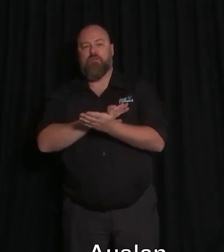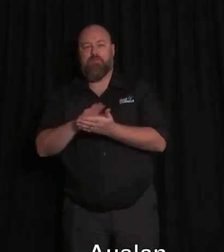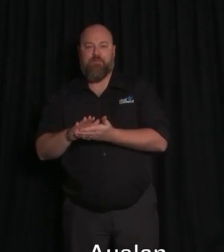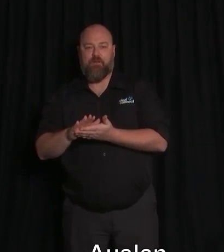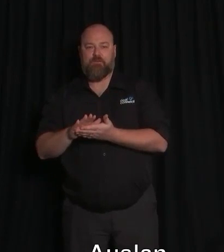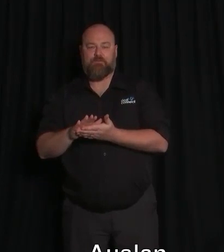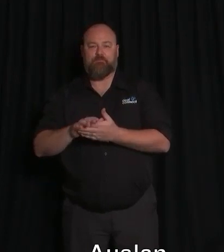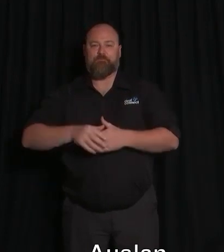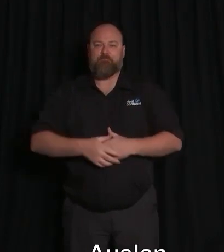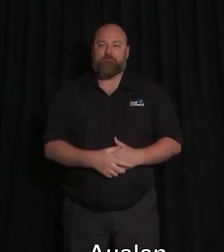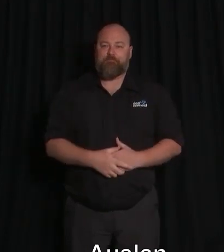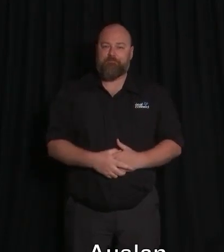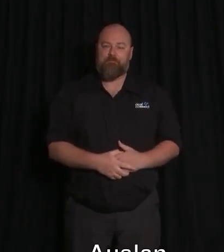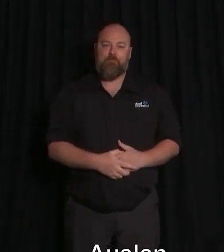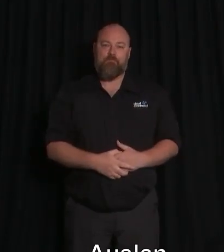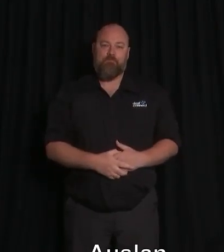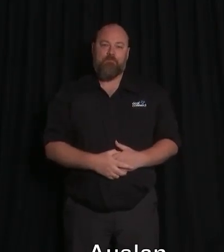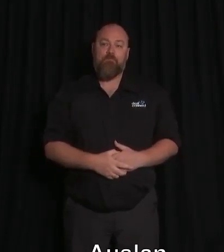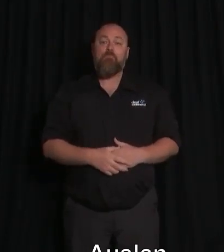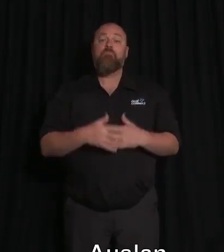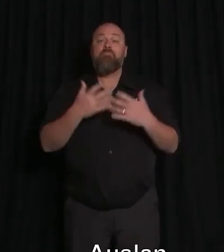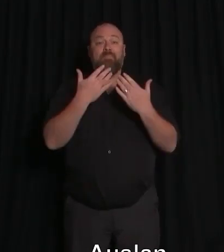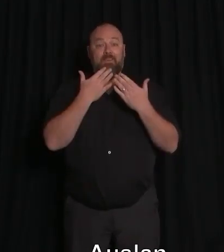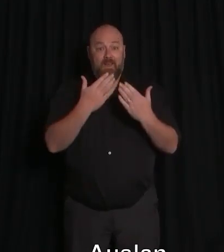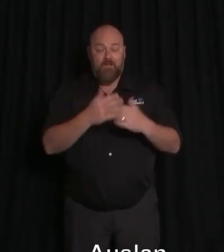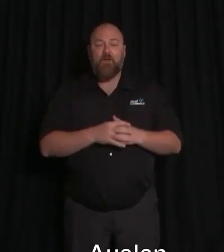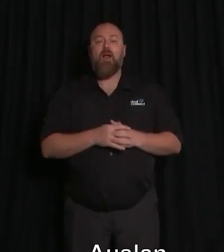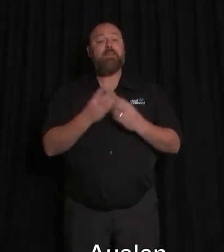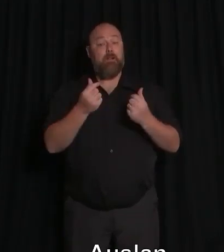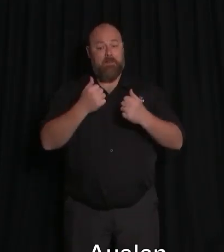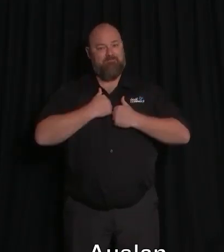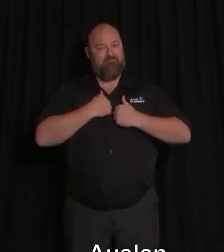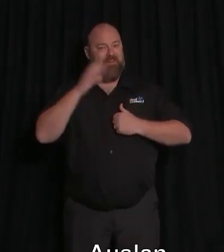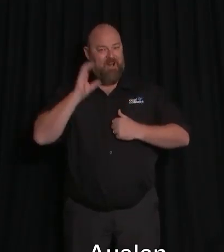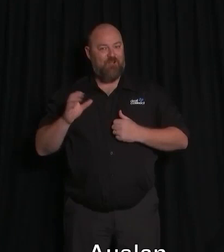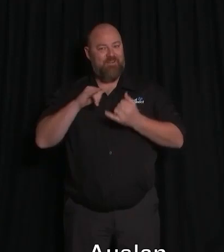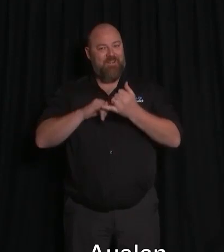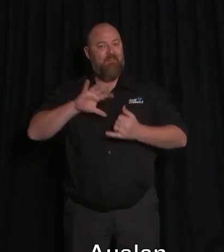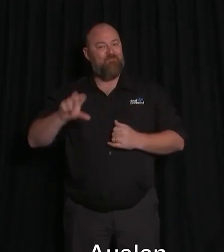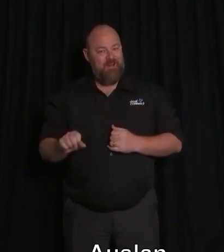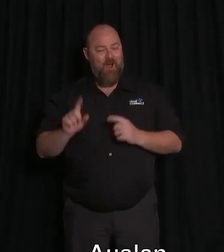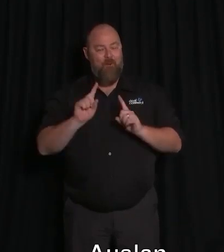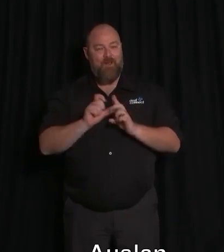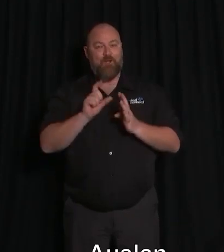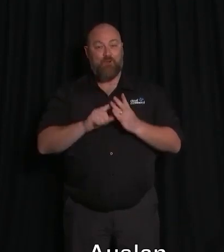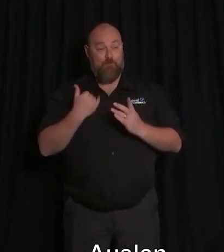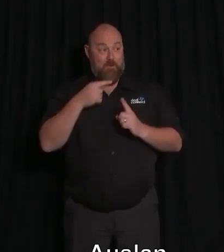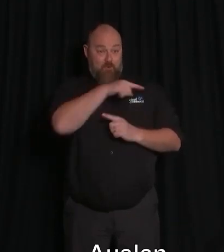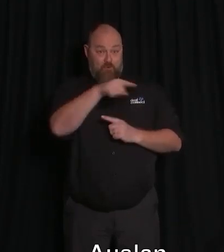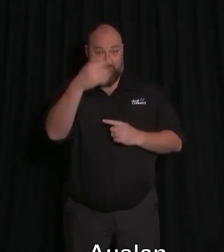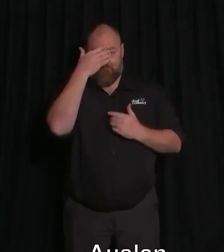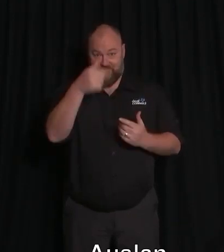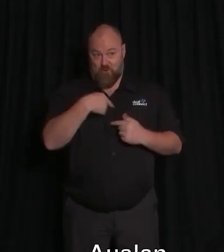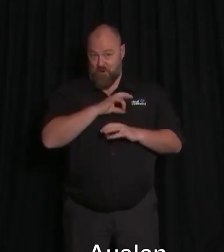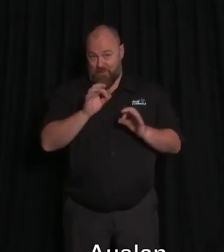Thank you very much. Then, something that we do in South Africa, but that most of you in your countries don't